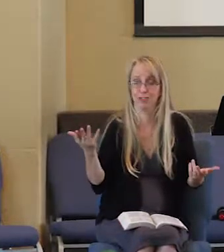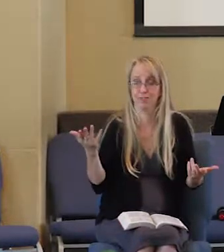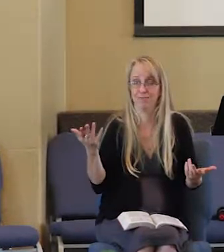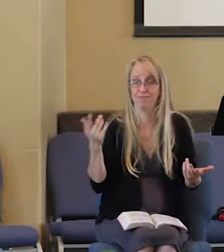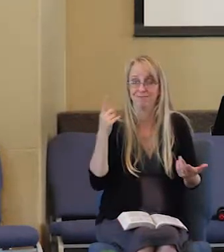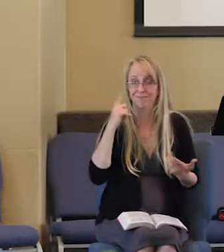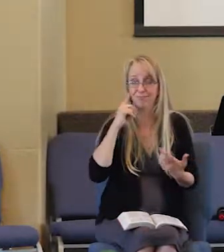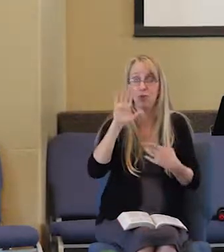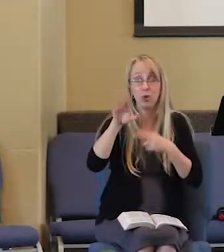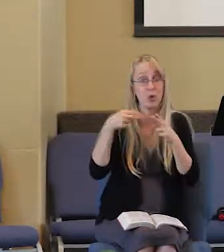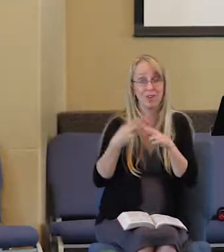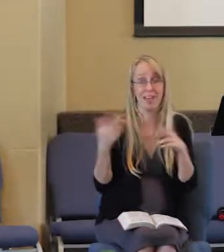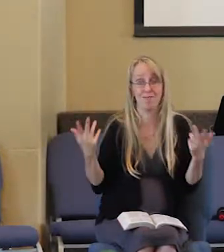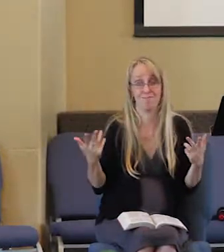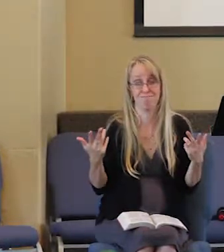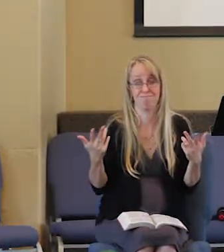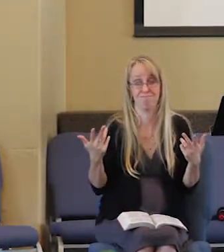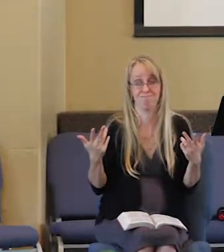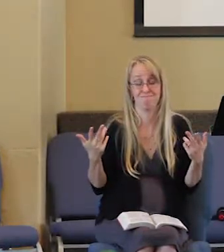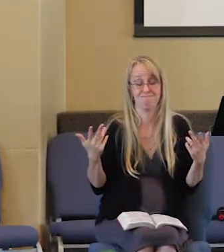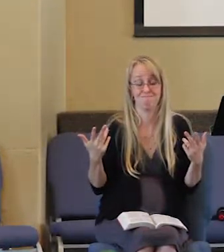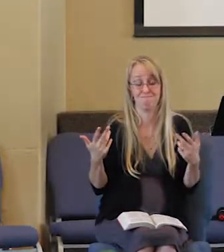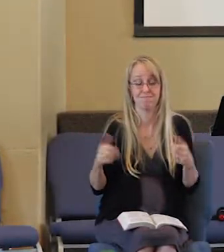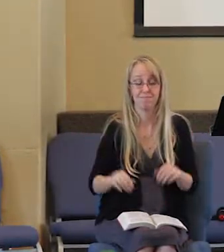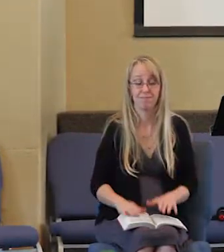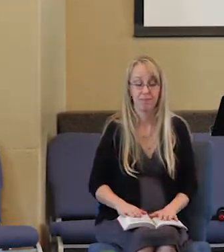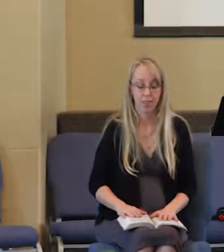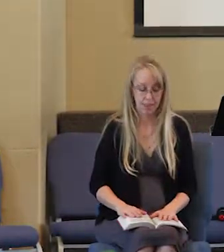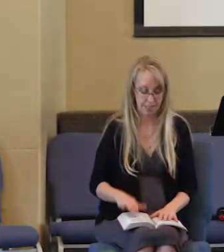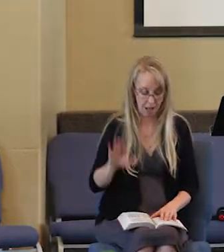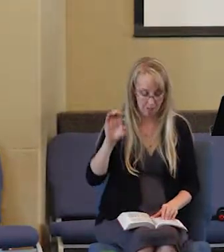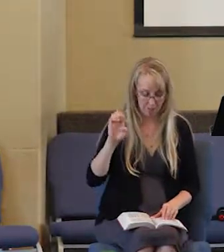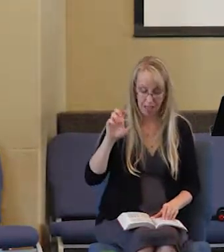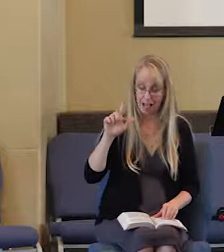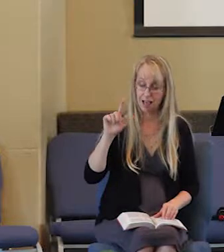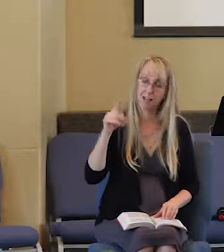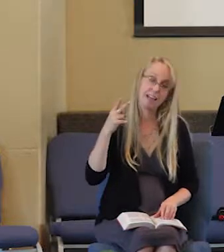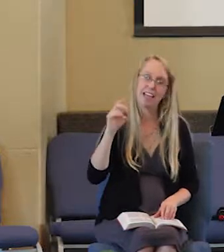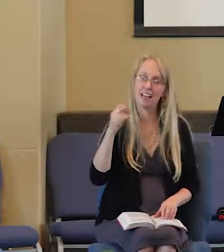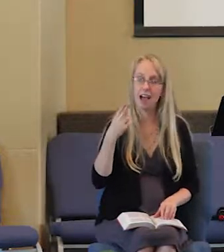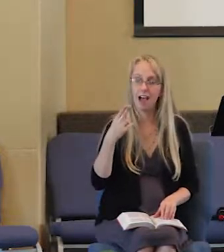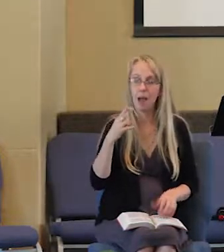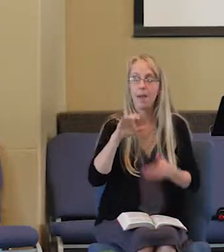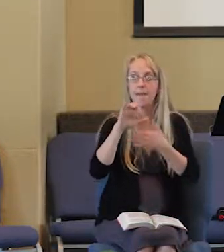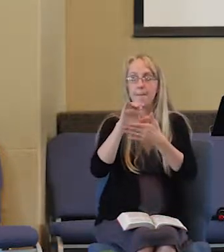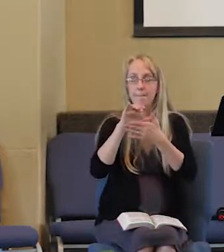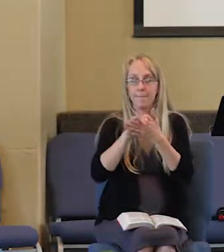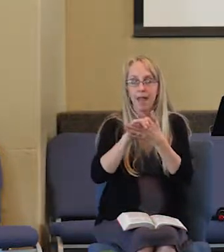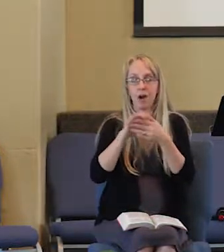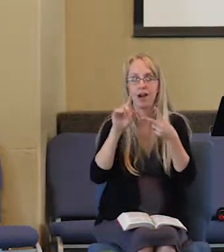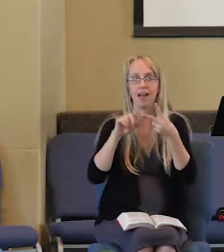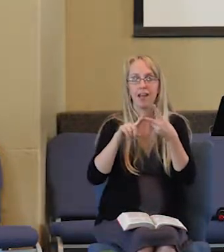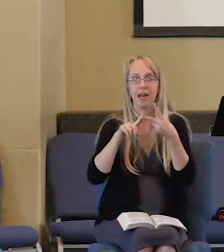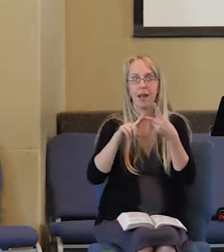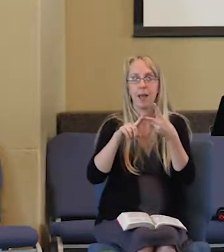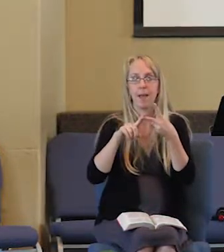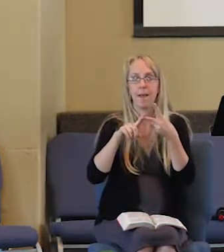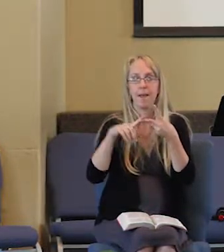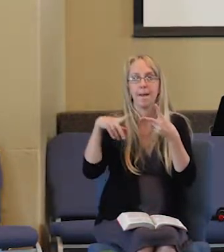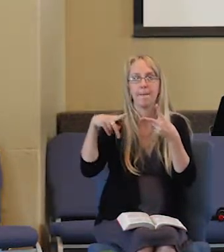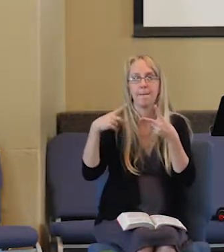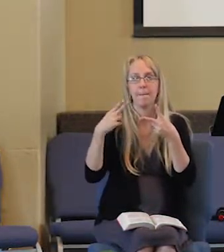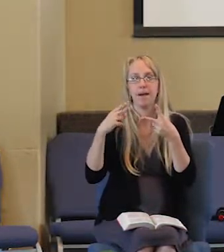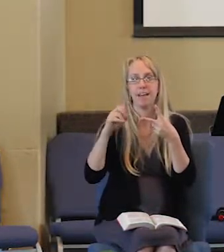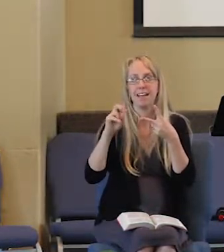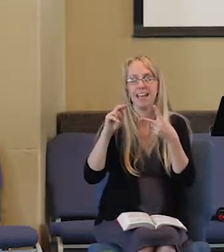future for your name. And so Elkanah married Peninnah, or Peninnah. I always think